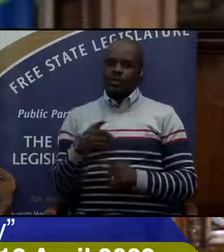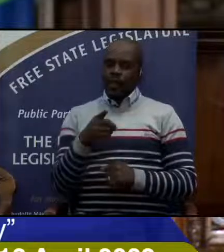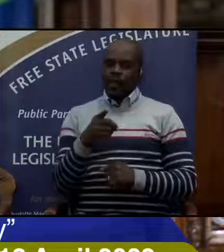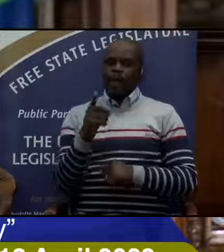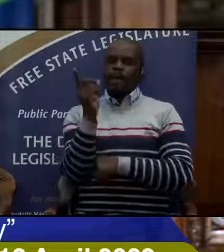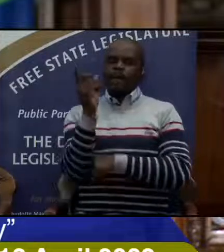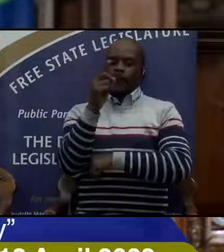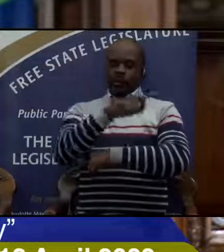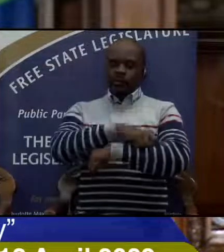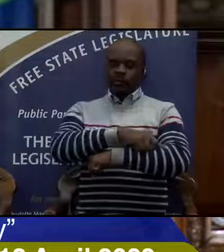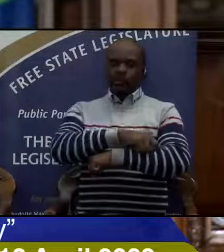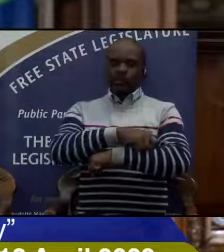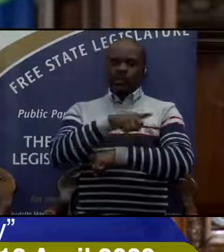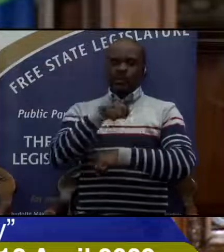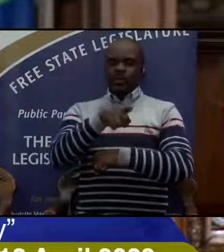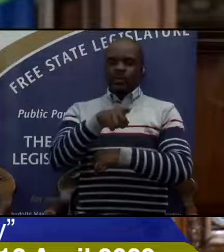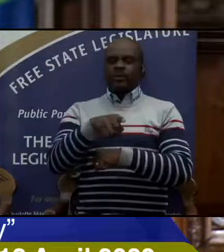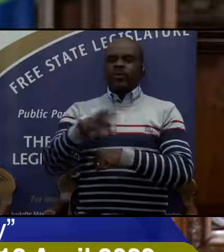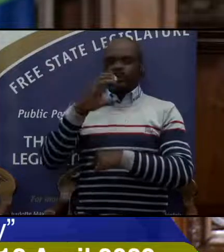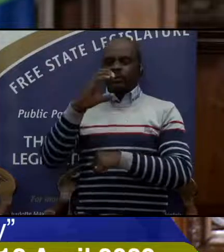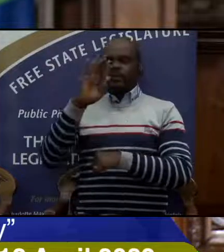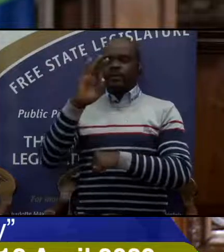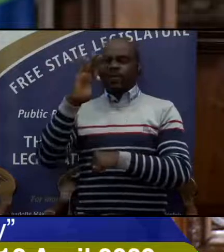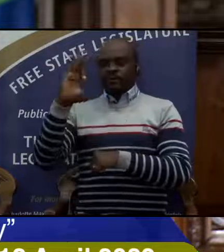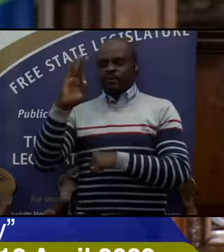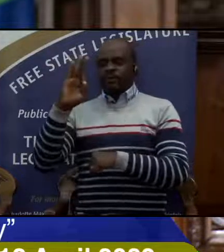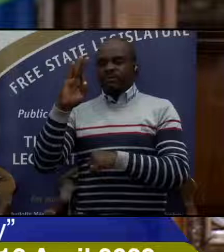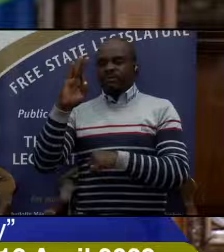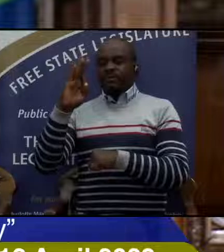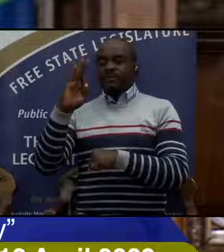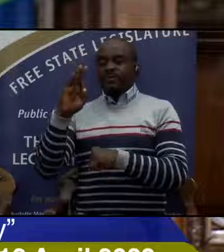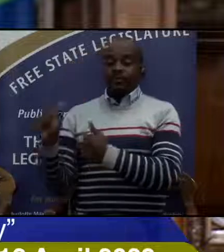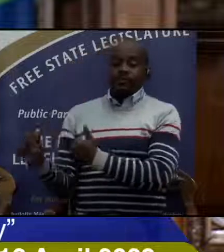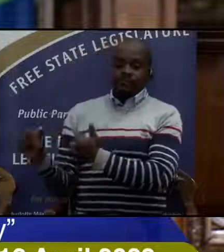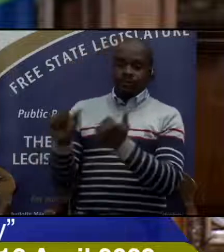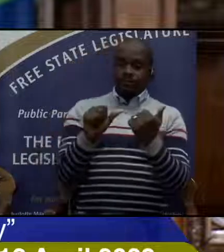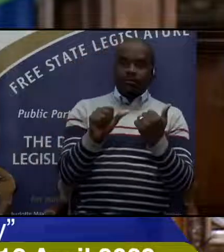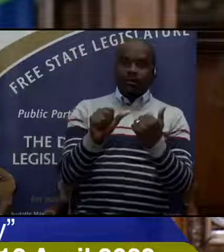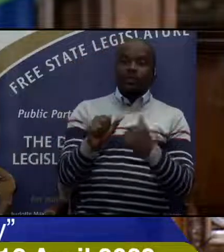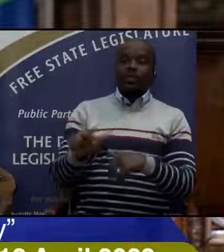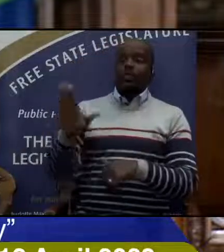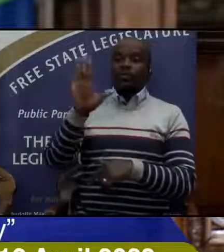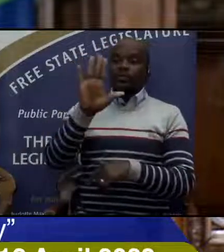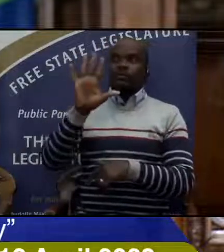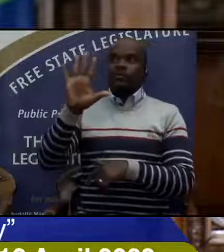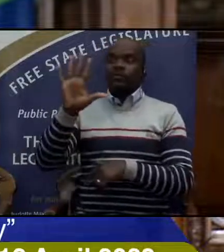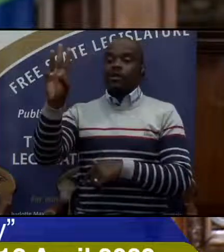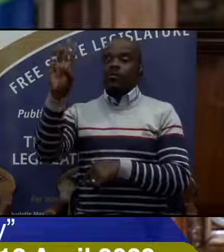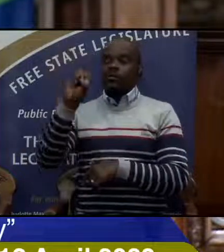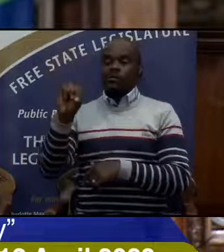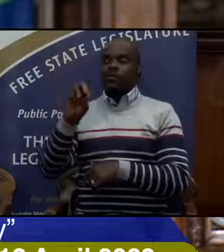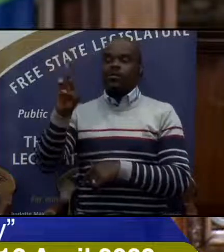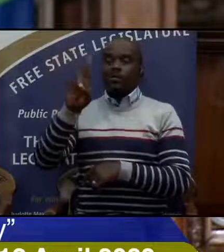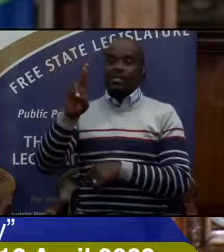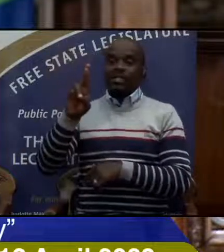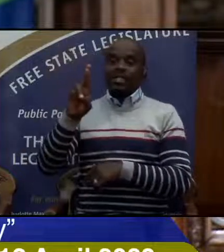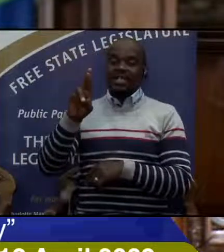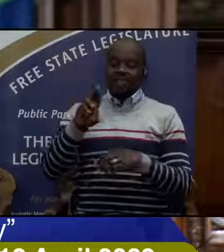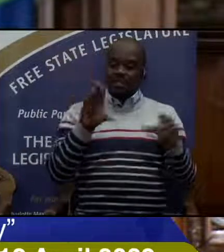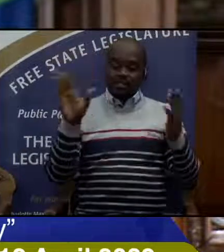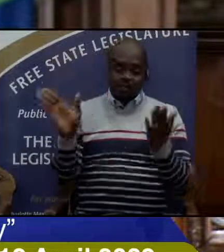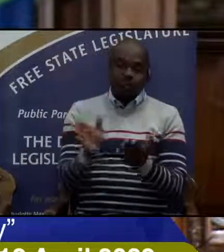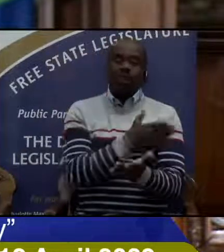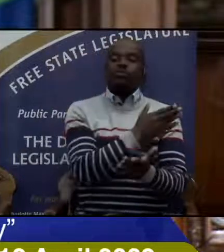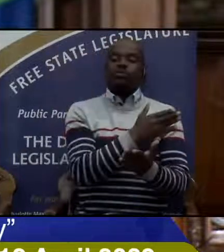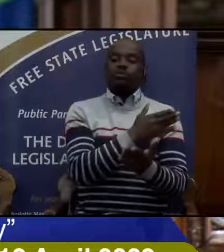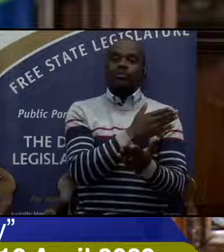59 million ke ha itswile. So seriti se balile ka tšhelete tsa setšhaba ko Maluti ya Phofu. Kopa Premier, I've